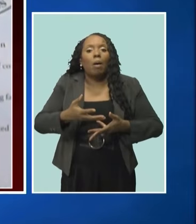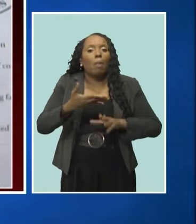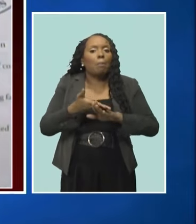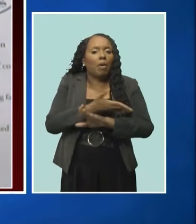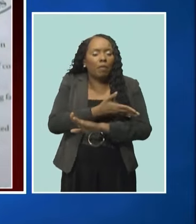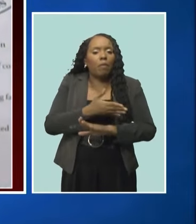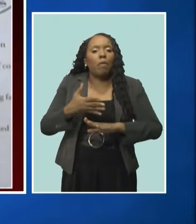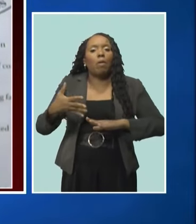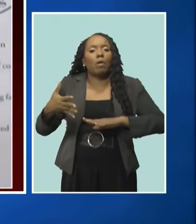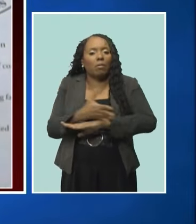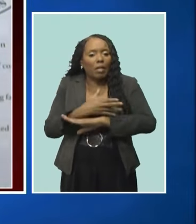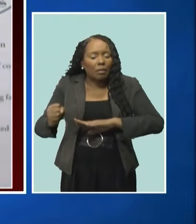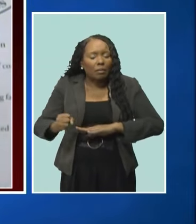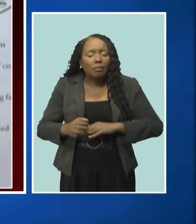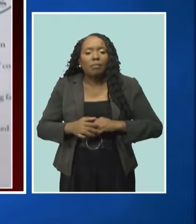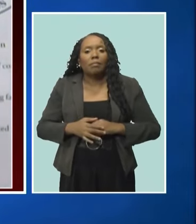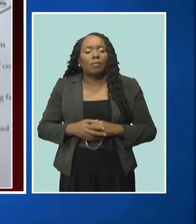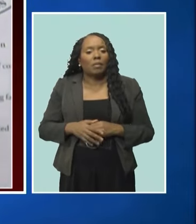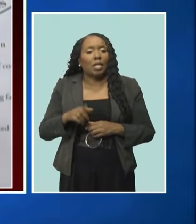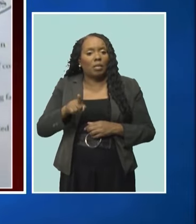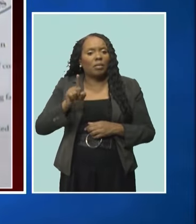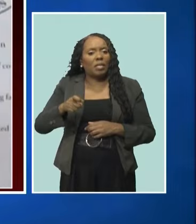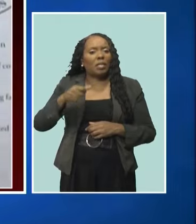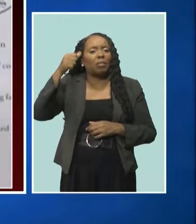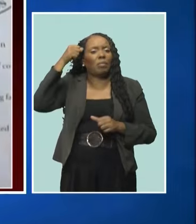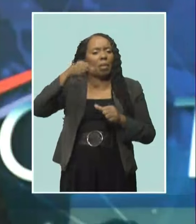responsibilities, and make a note for yourself.